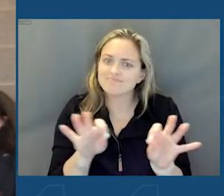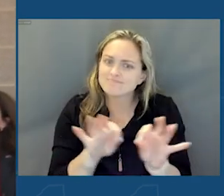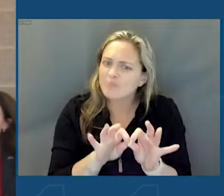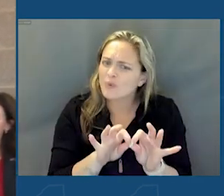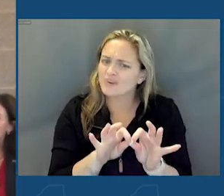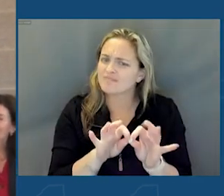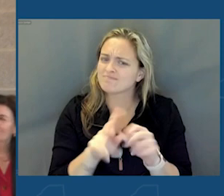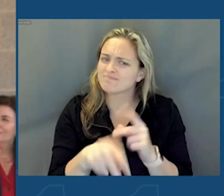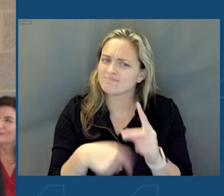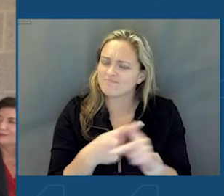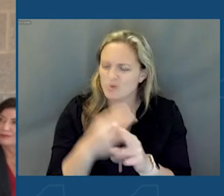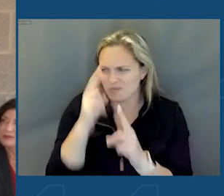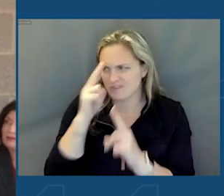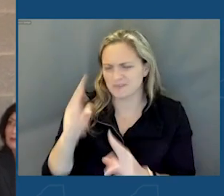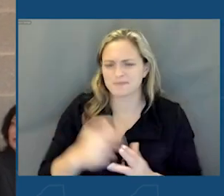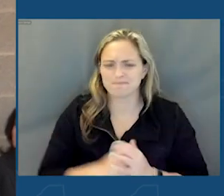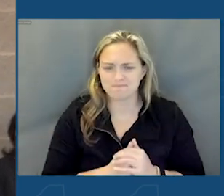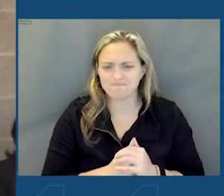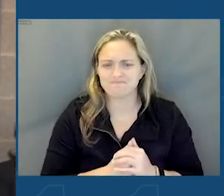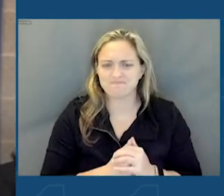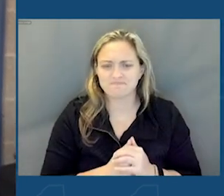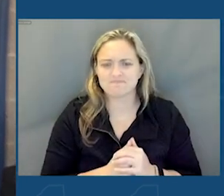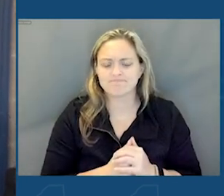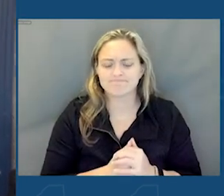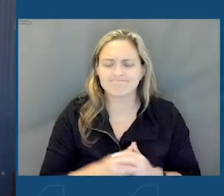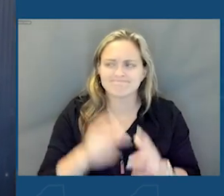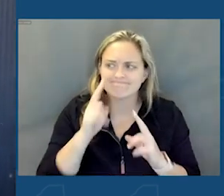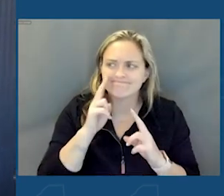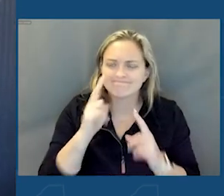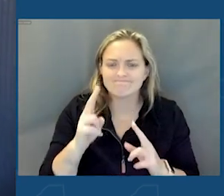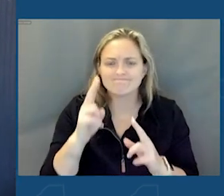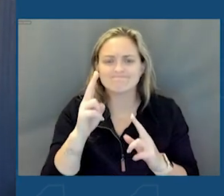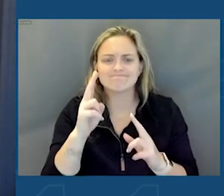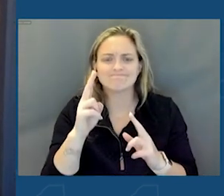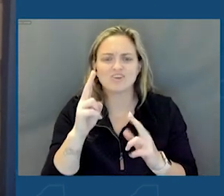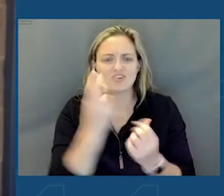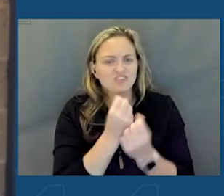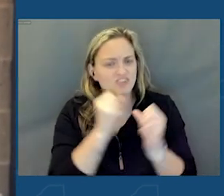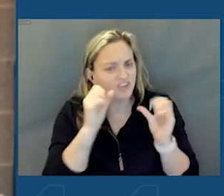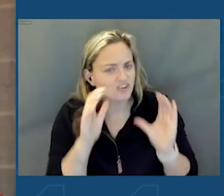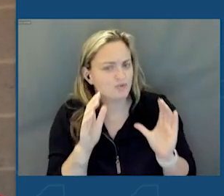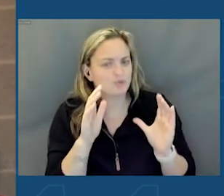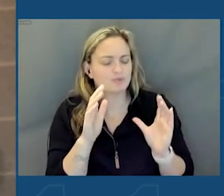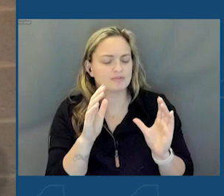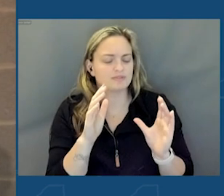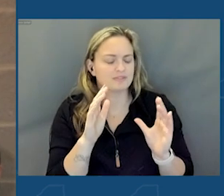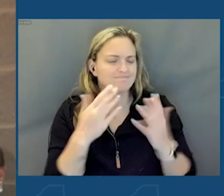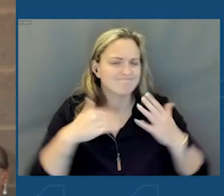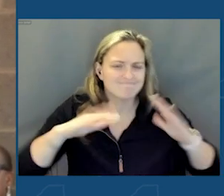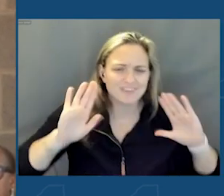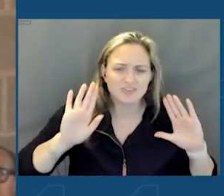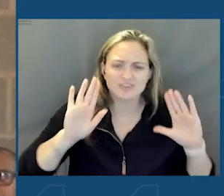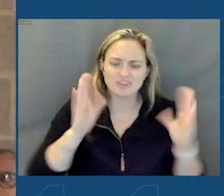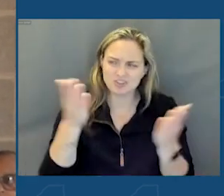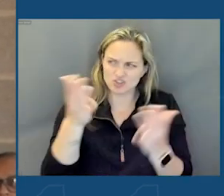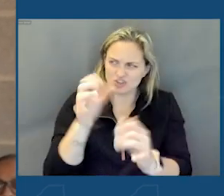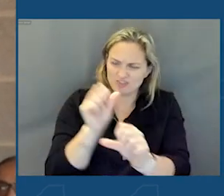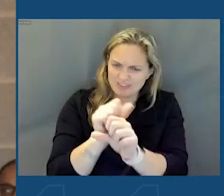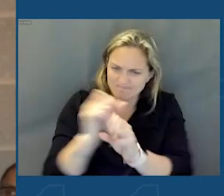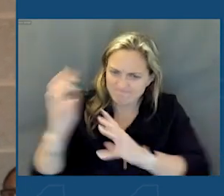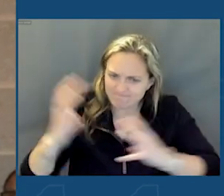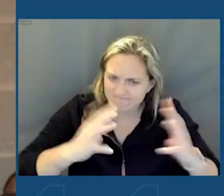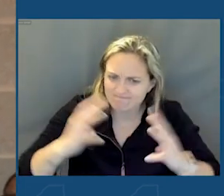of honor. We honor the heroism, sacrifices, and service by remembering